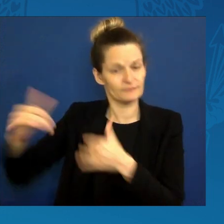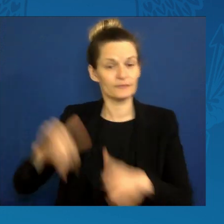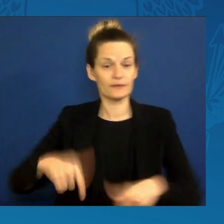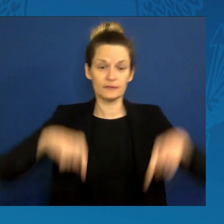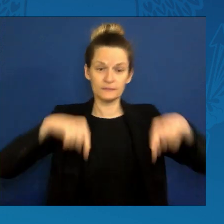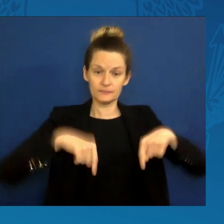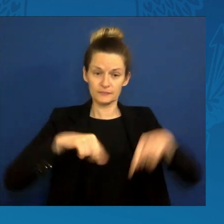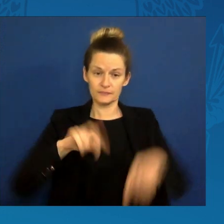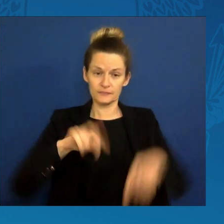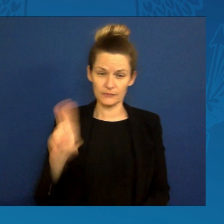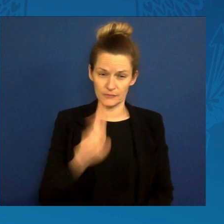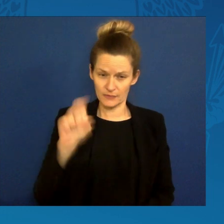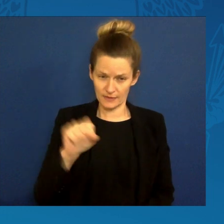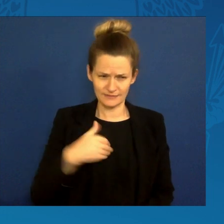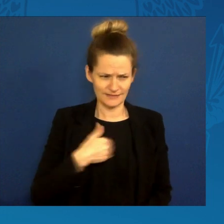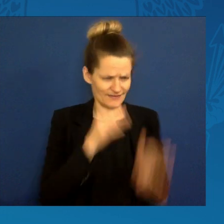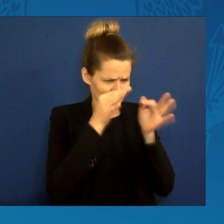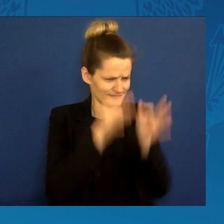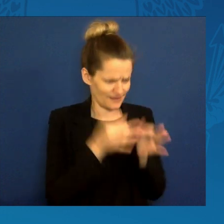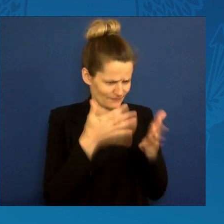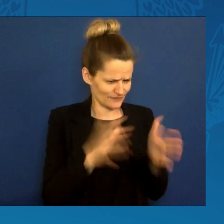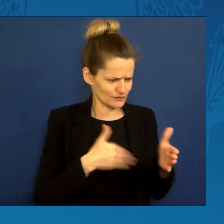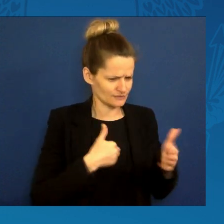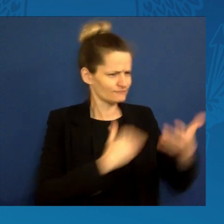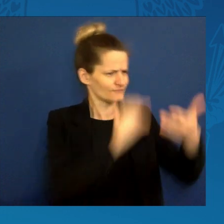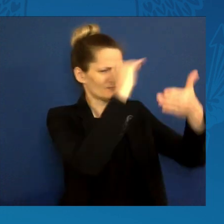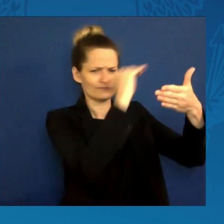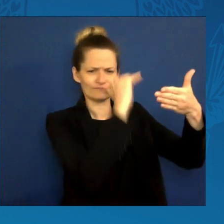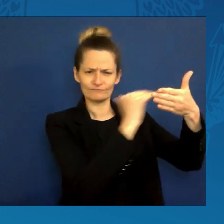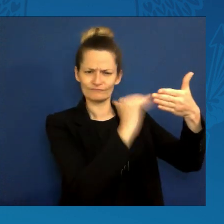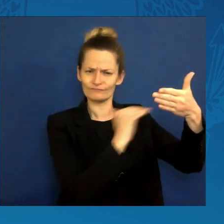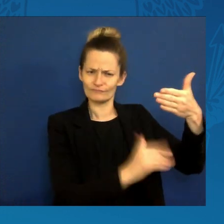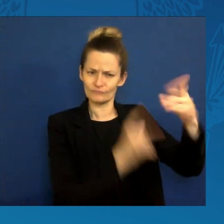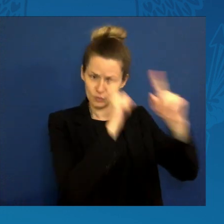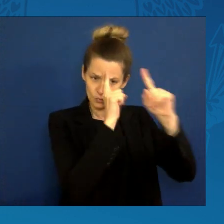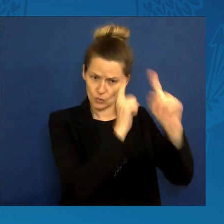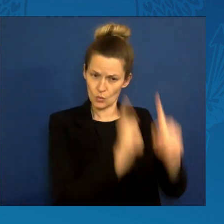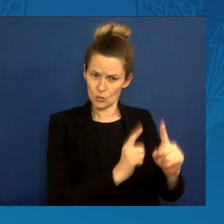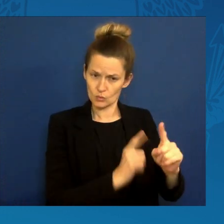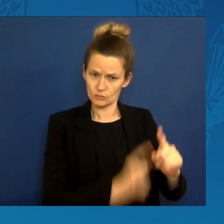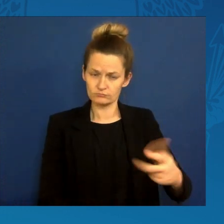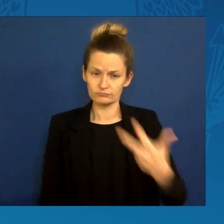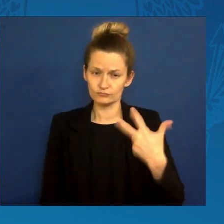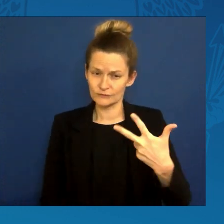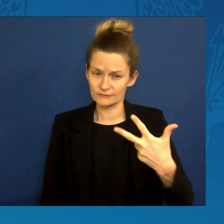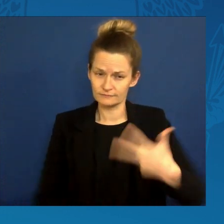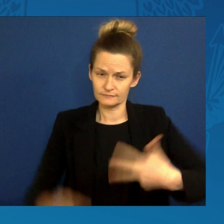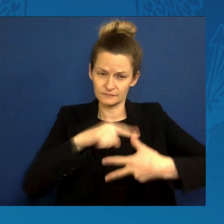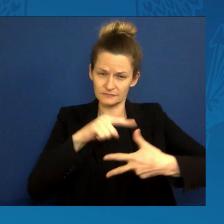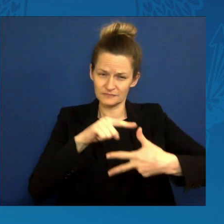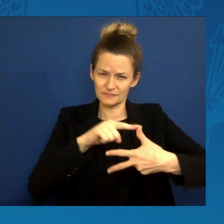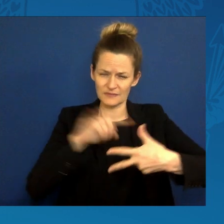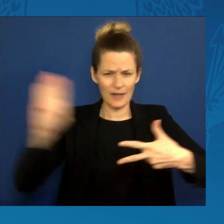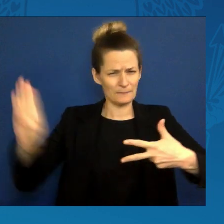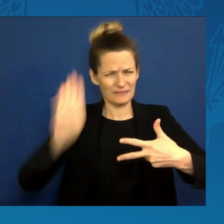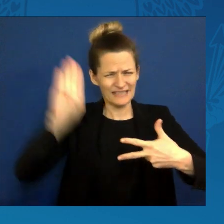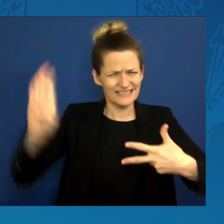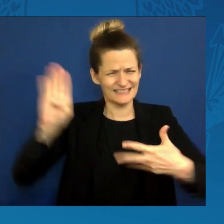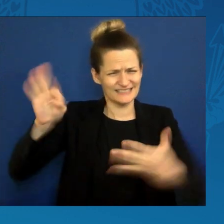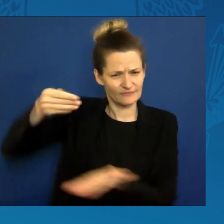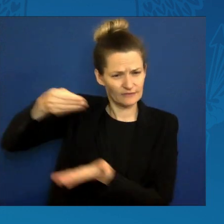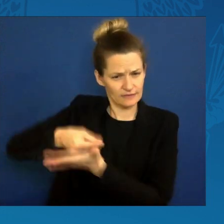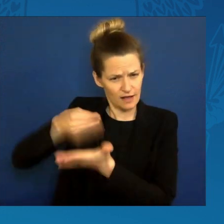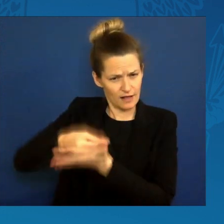particular. One, we will mobilize billions of dollars by leveraging public, philanthropic, and